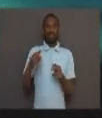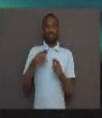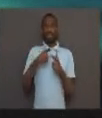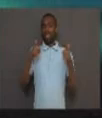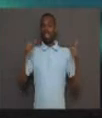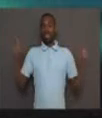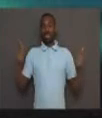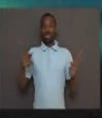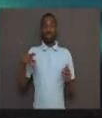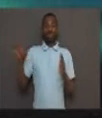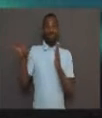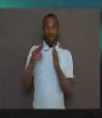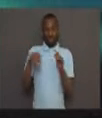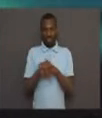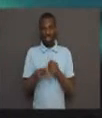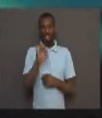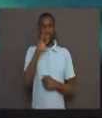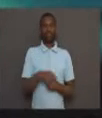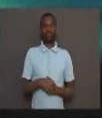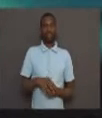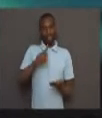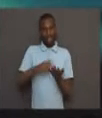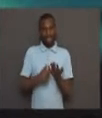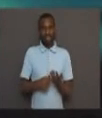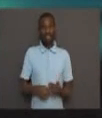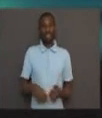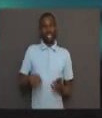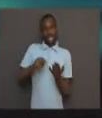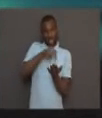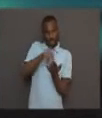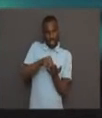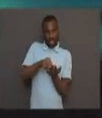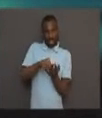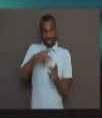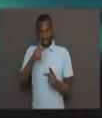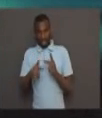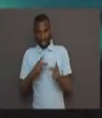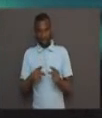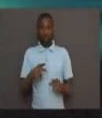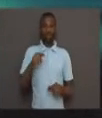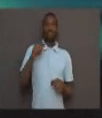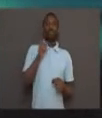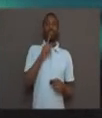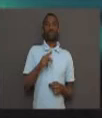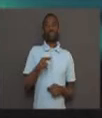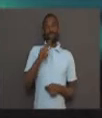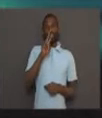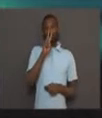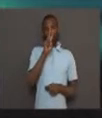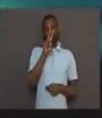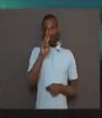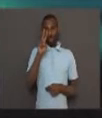In nuclear reactors, it is used in the form of